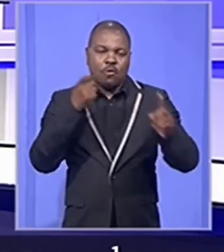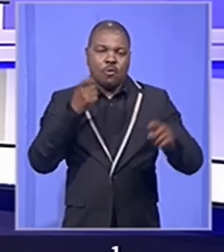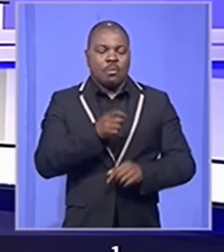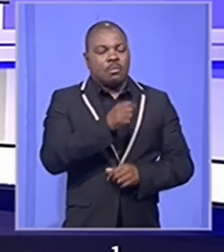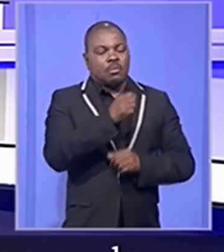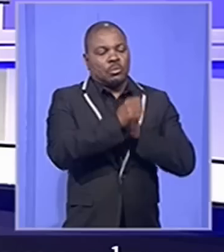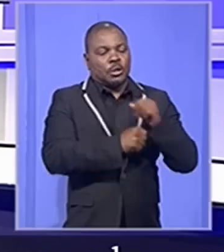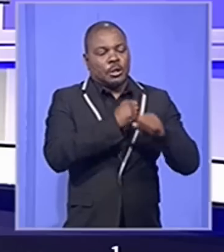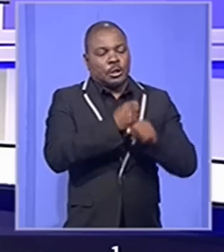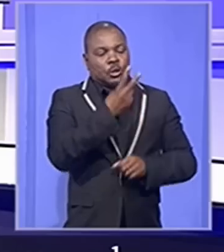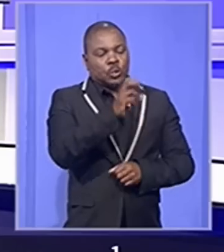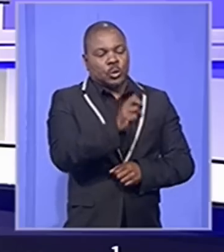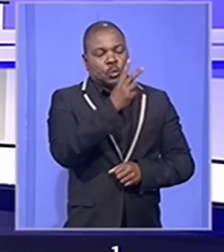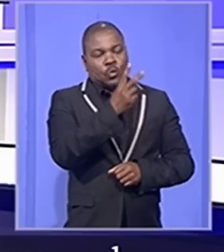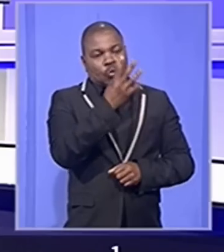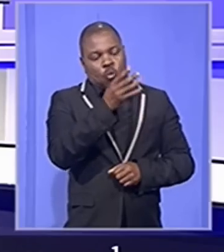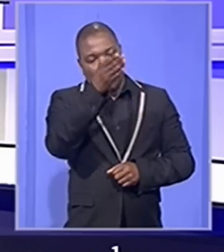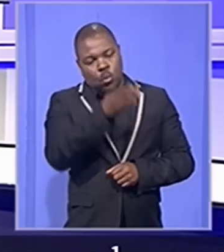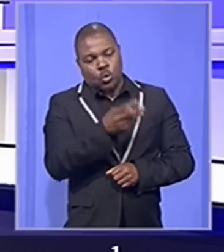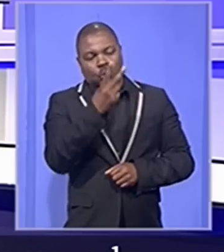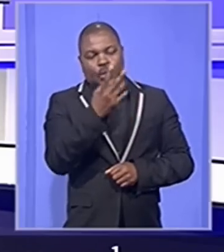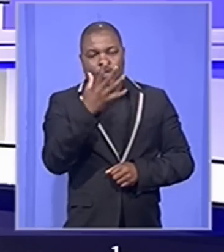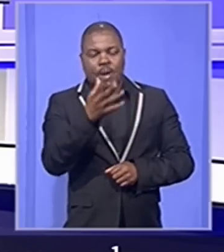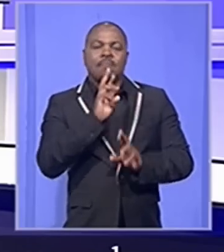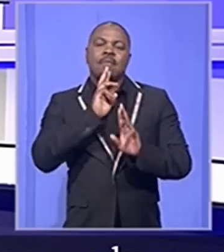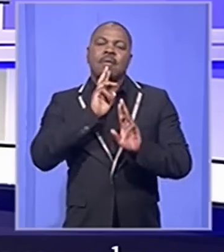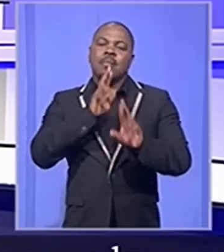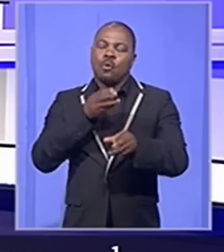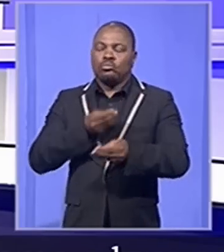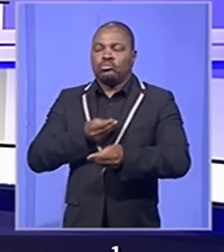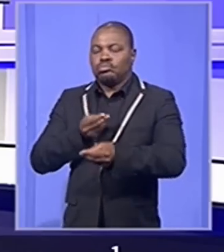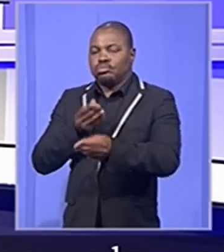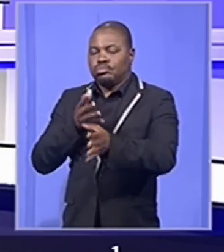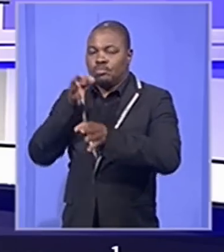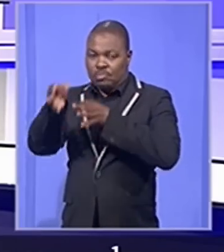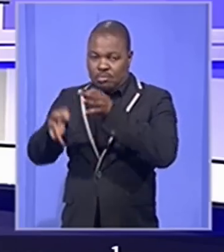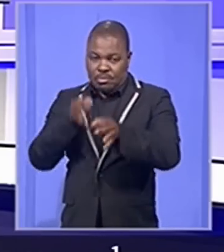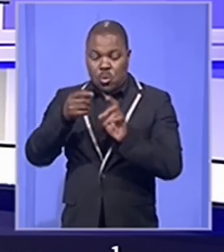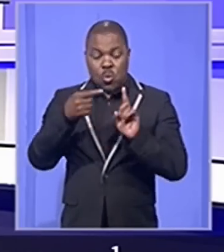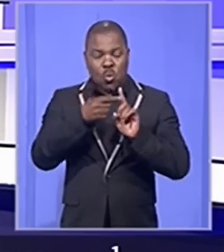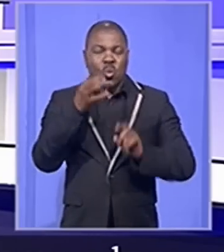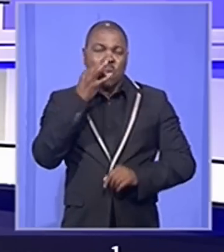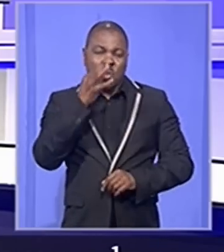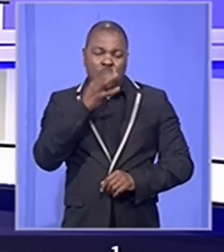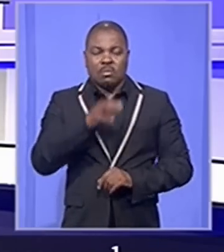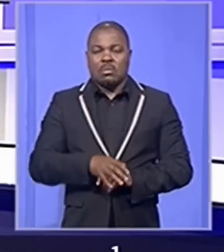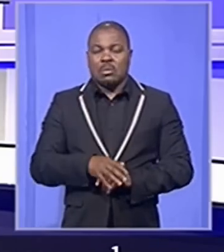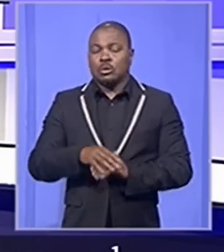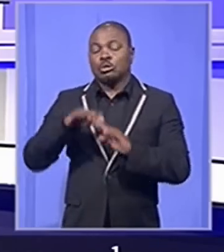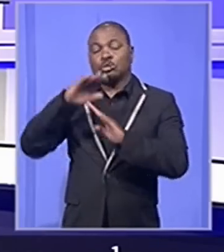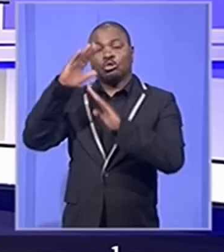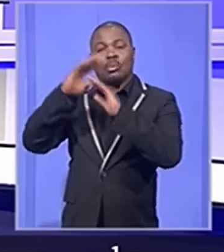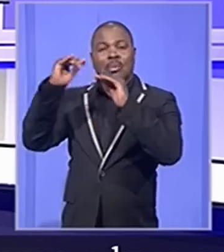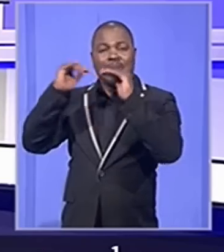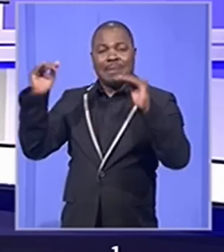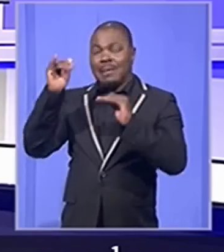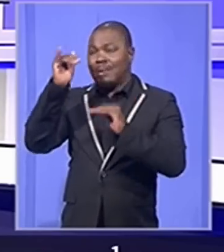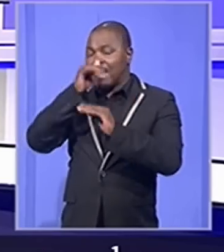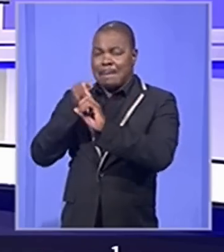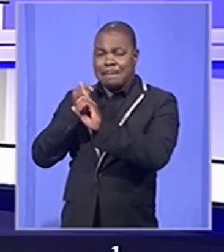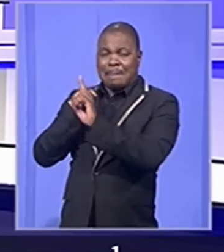ditšhelete ya bothati jo ya 2024-2025 Lebea o rile ntwa kgatlhanong le bosenyi jwa maemo a